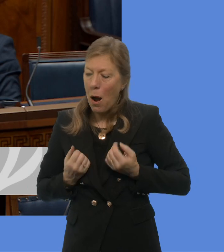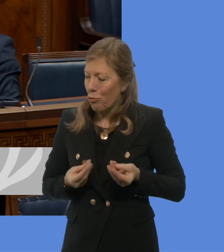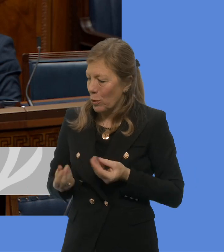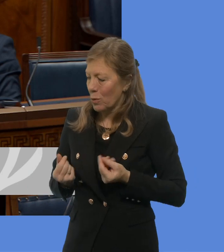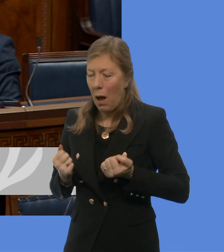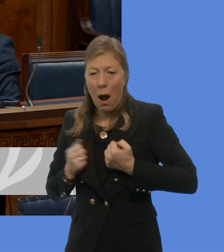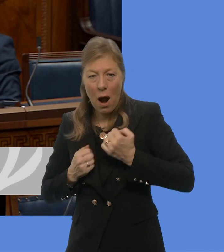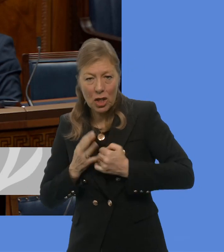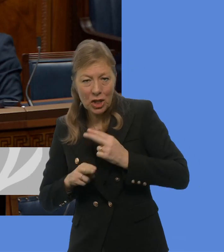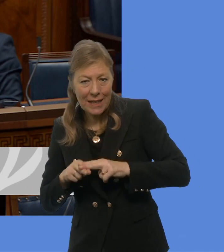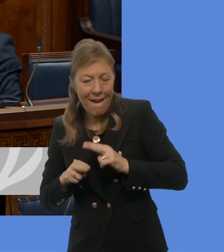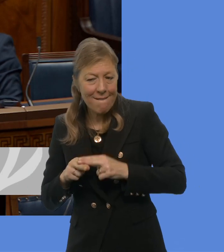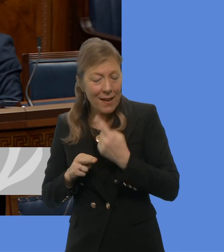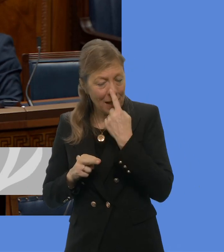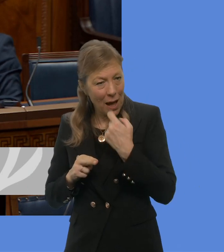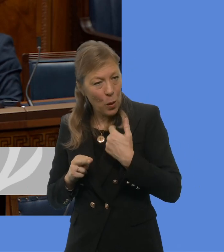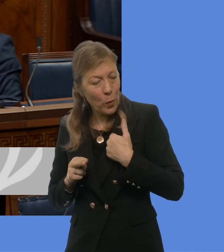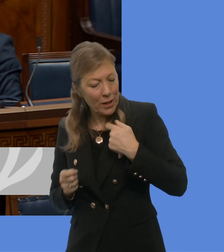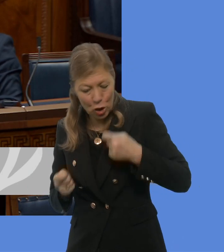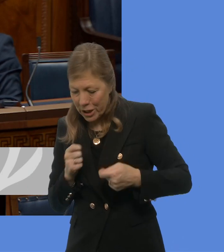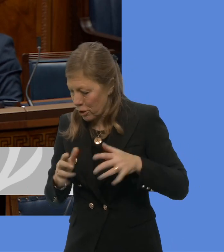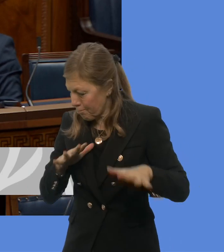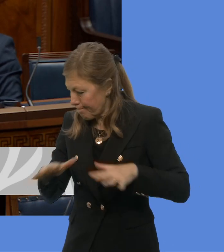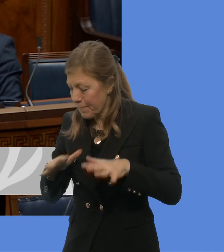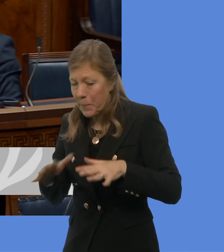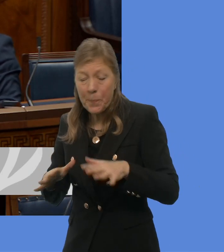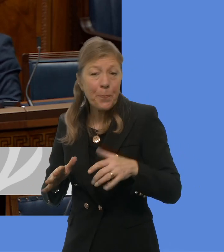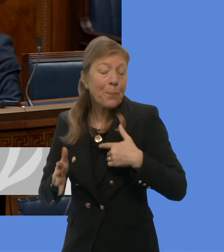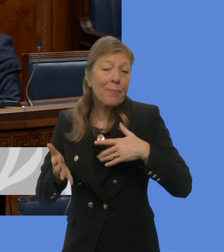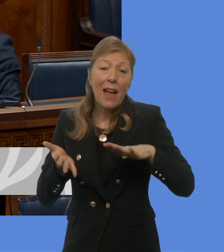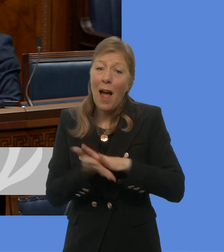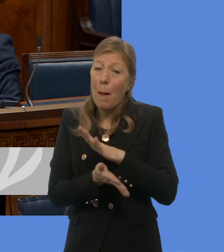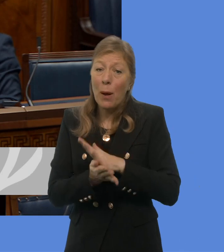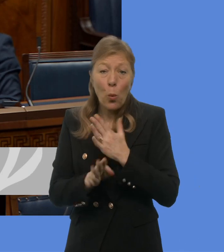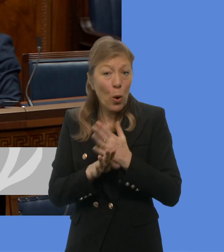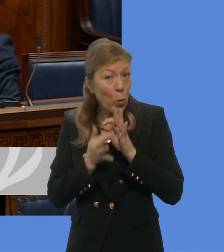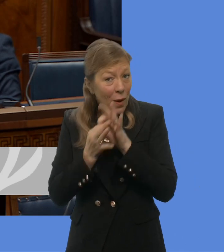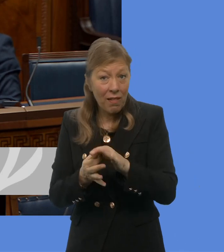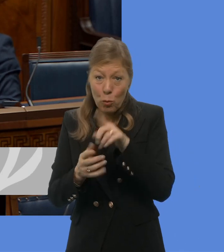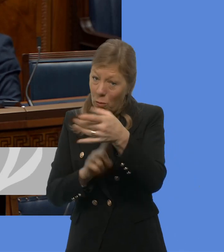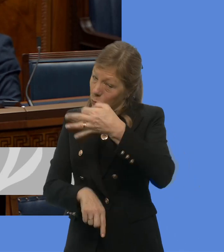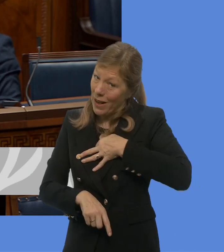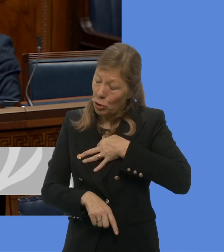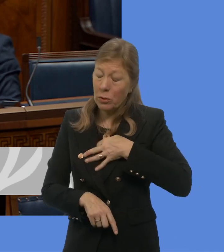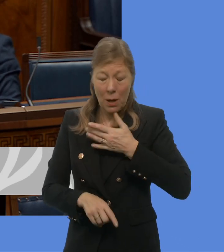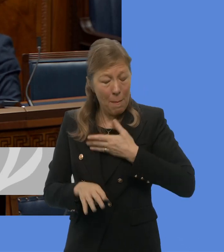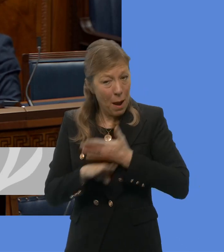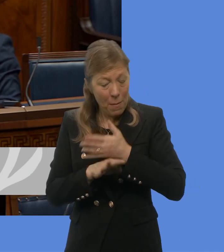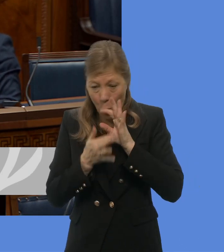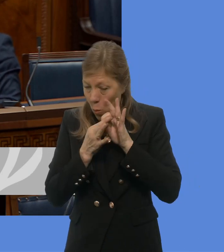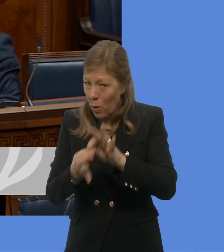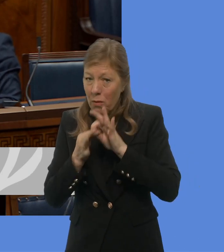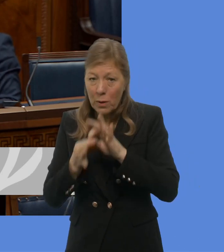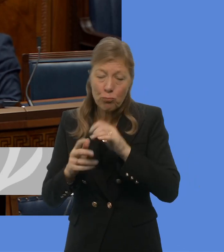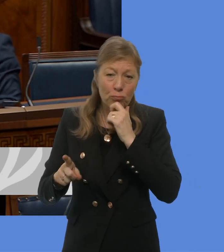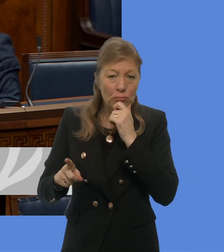the challenges that we have? And I'm more than happy to work with the member on an individual basis. I'm more than happy to work with the committee,